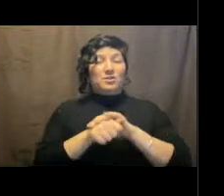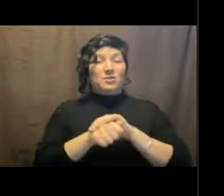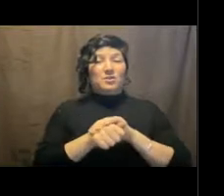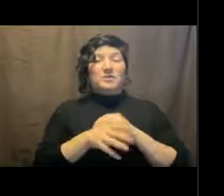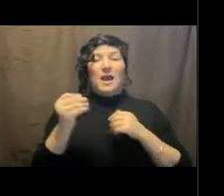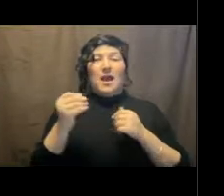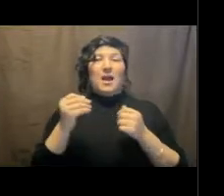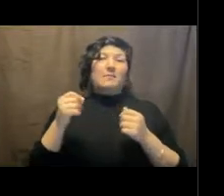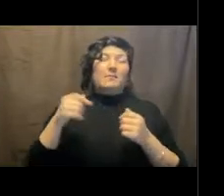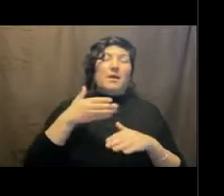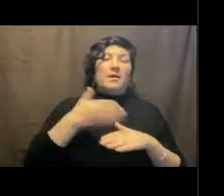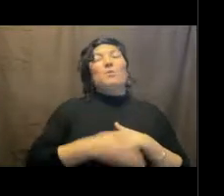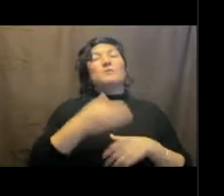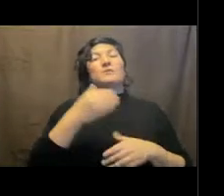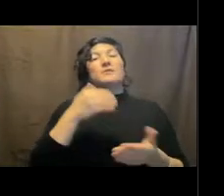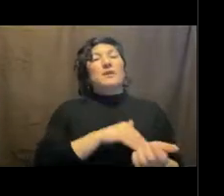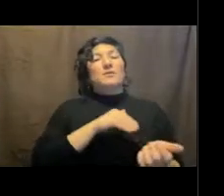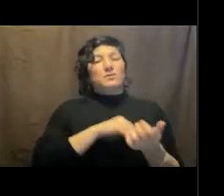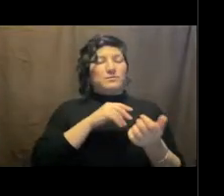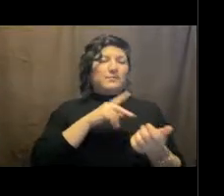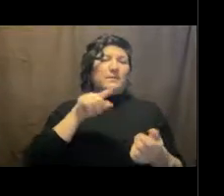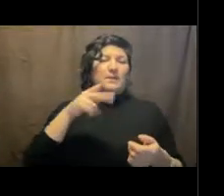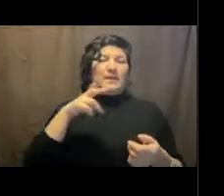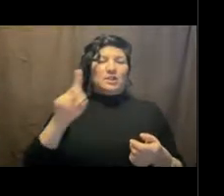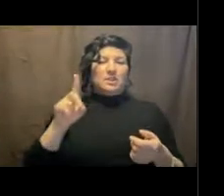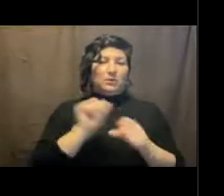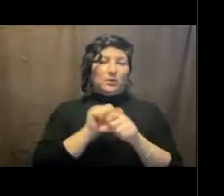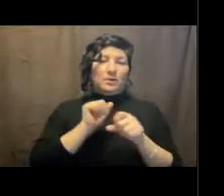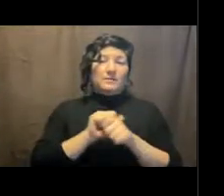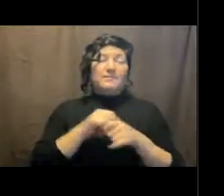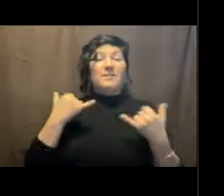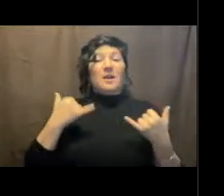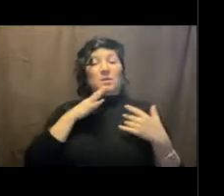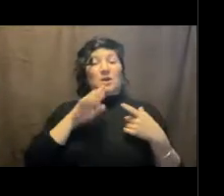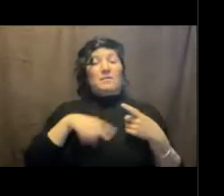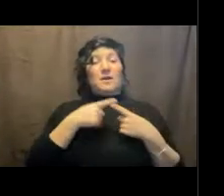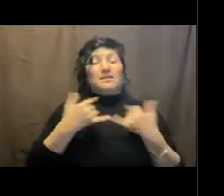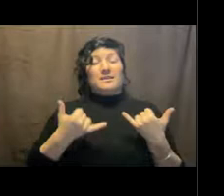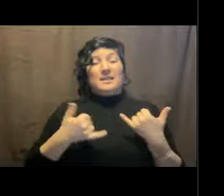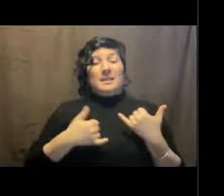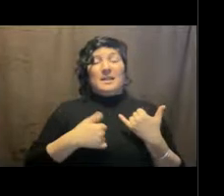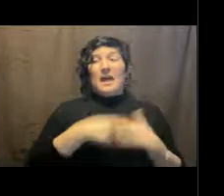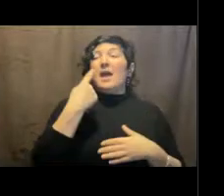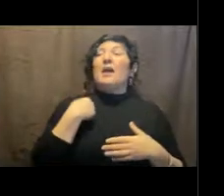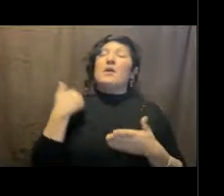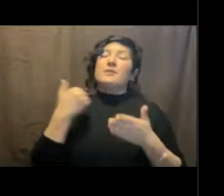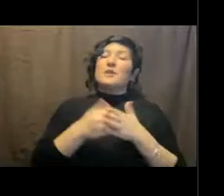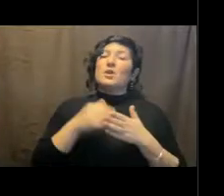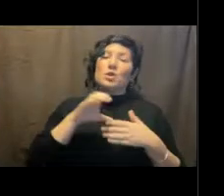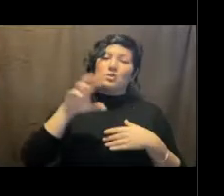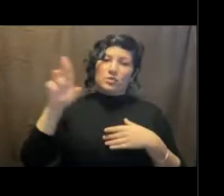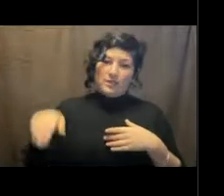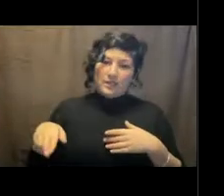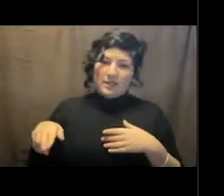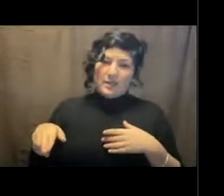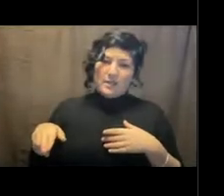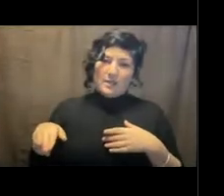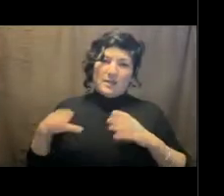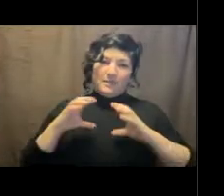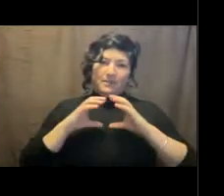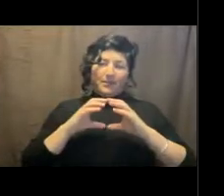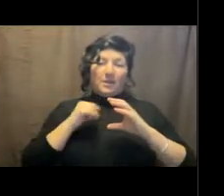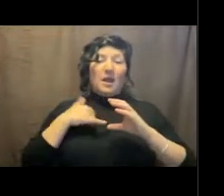talk about today nests on the northwest coast of Costa Rica at a place called Playa Grande, Costa Rica on the Pacific coasts. And these are the largest